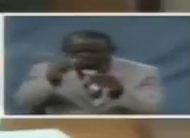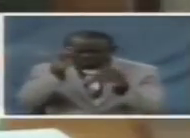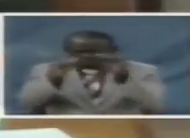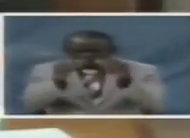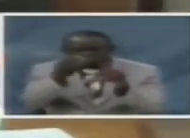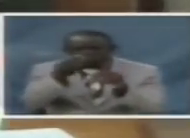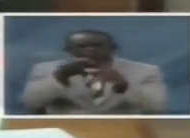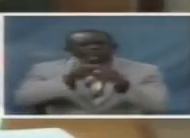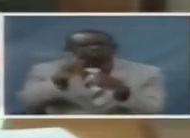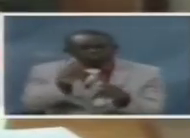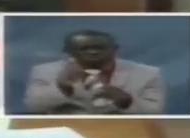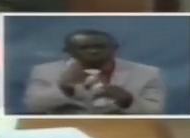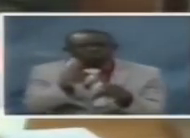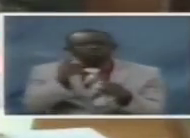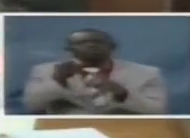public-private initiatives,